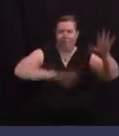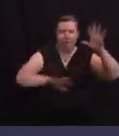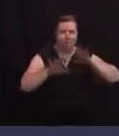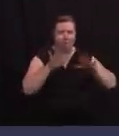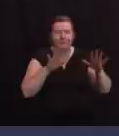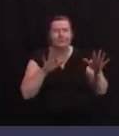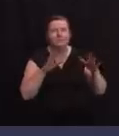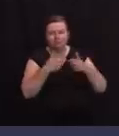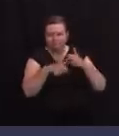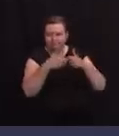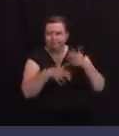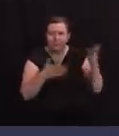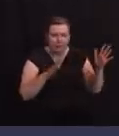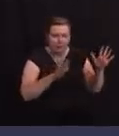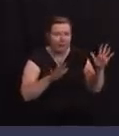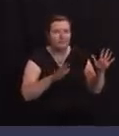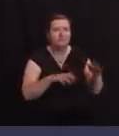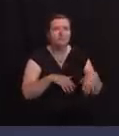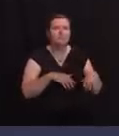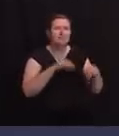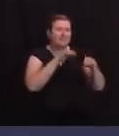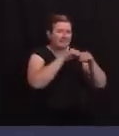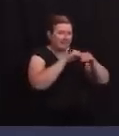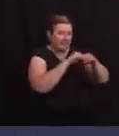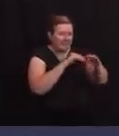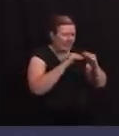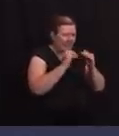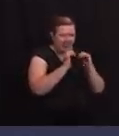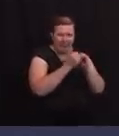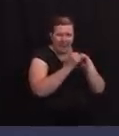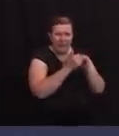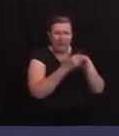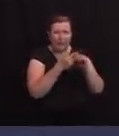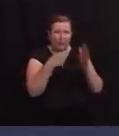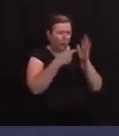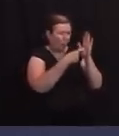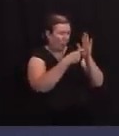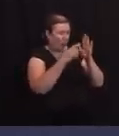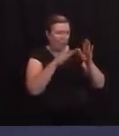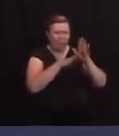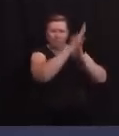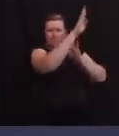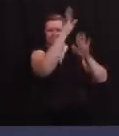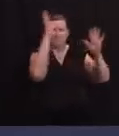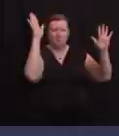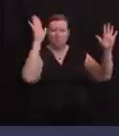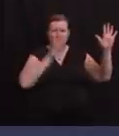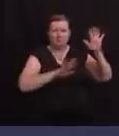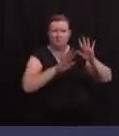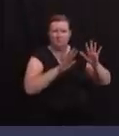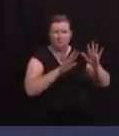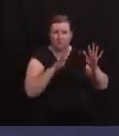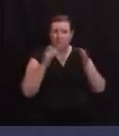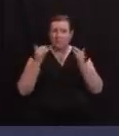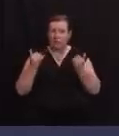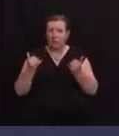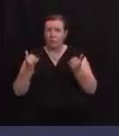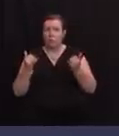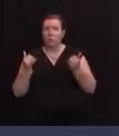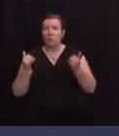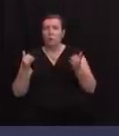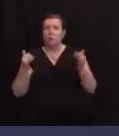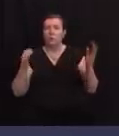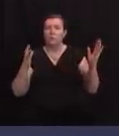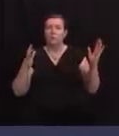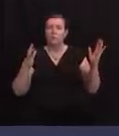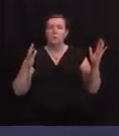and sought smart savings. We had indebtedness that was exploding. And we continue on a, we're not, this took